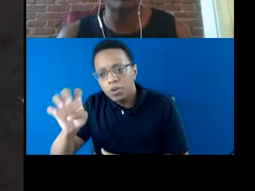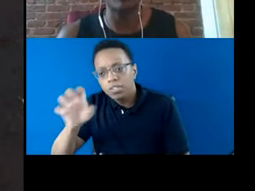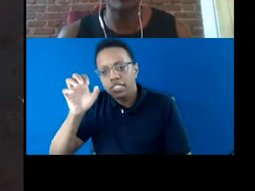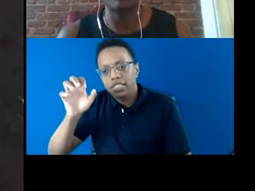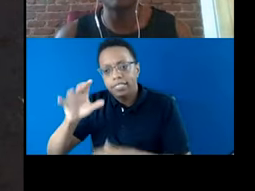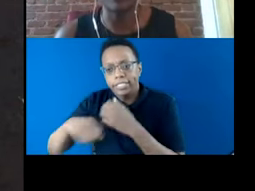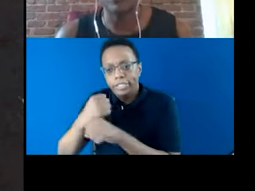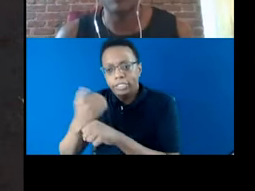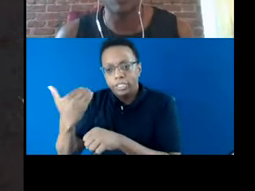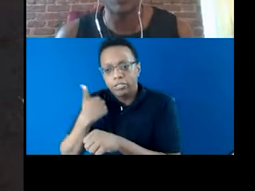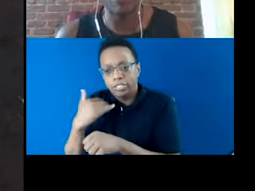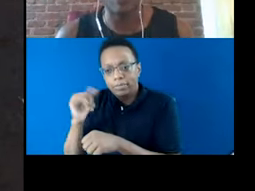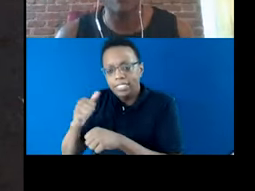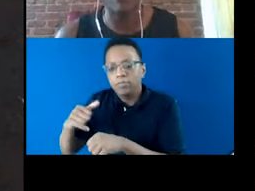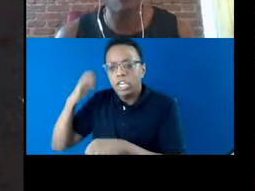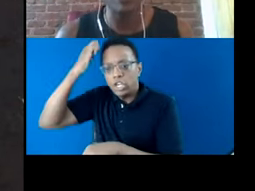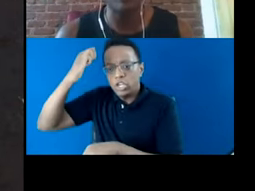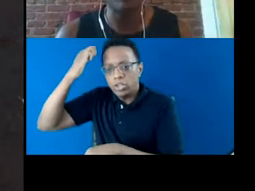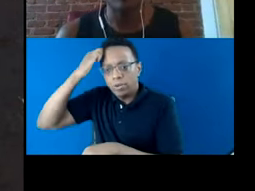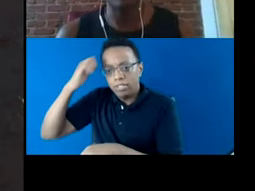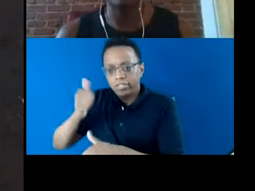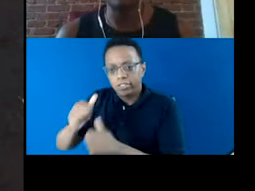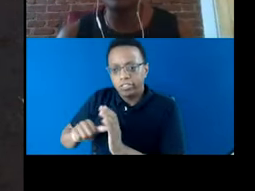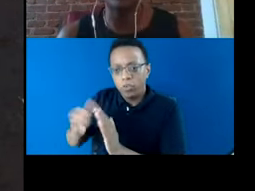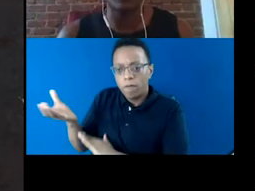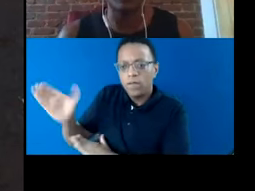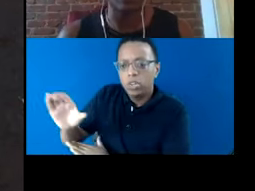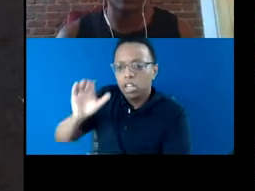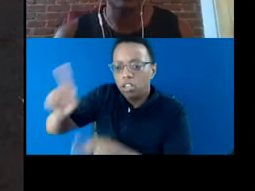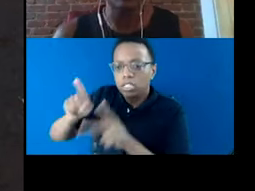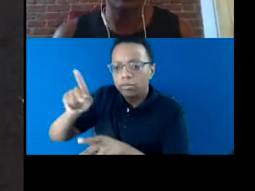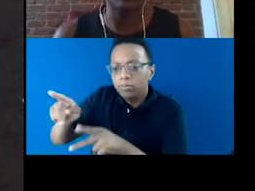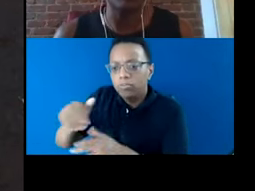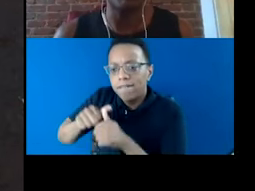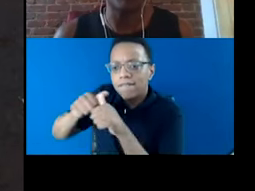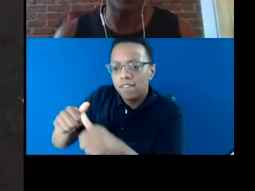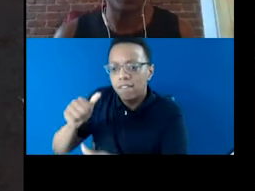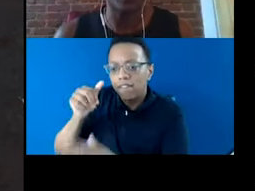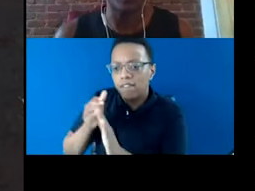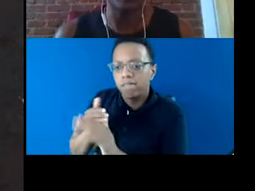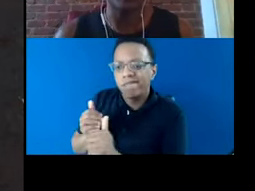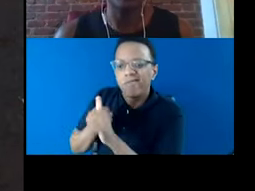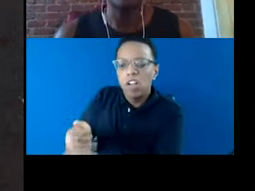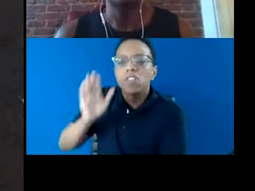the rest of the world. And we'll talk a little bit about why that happened. And then we don't want to stay in some of the